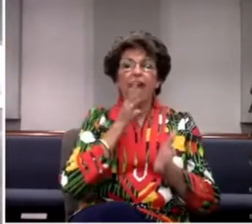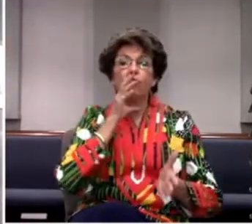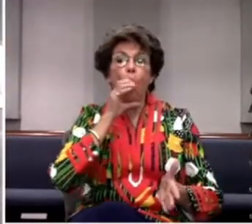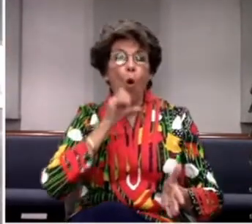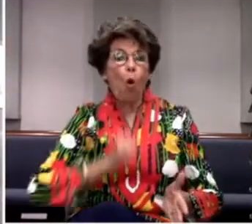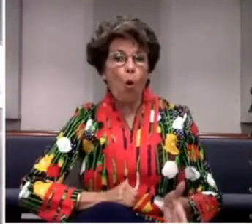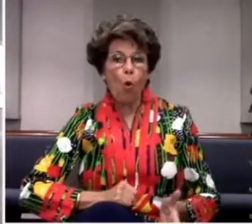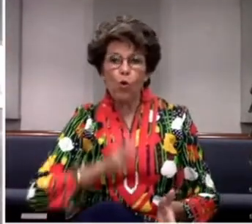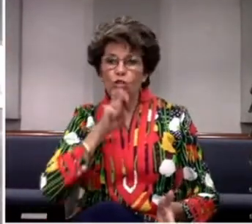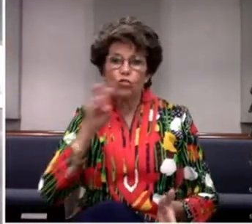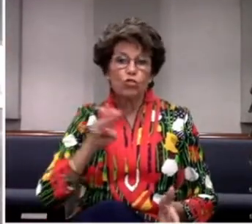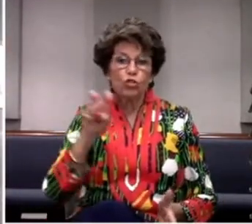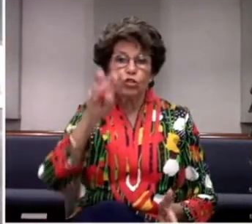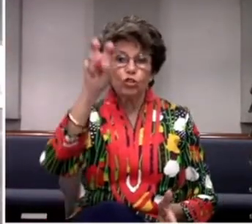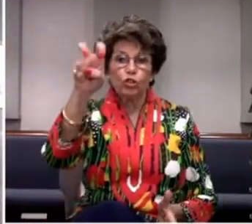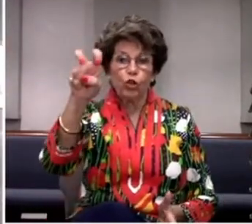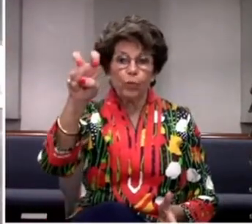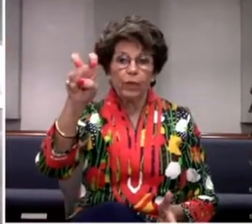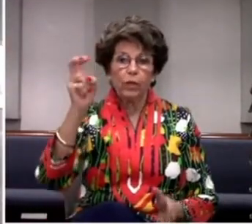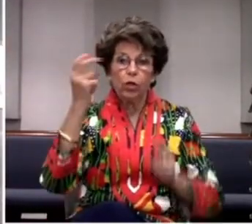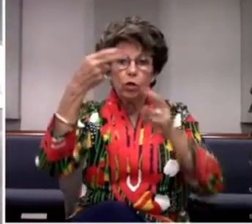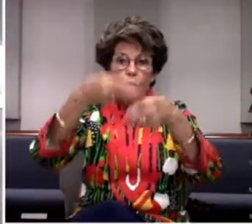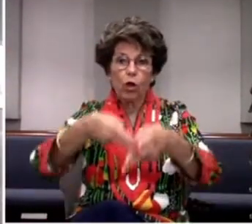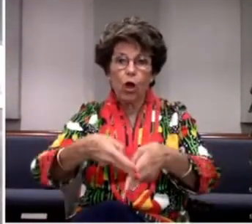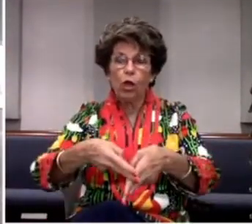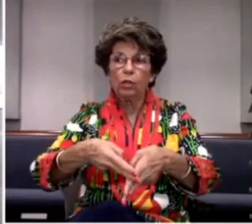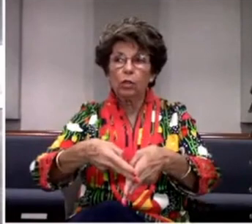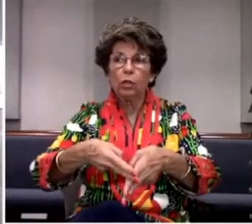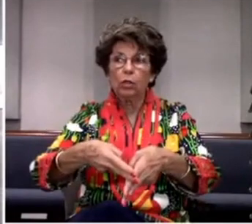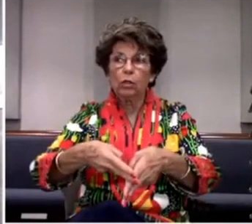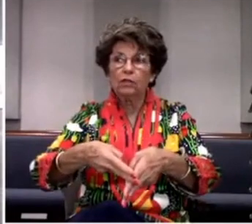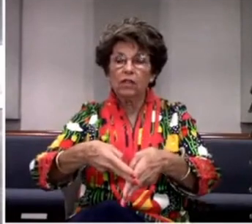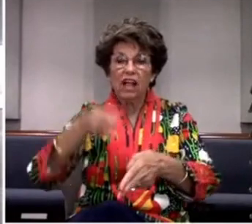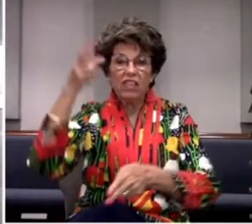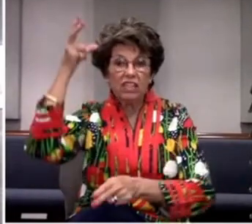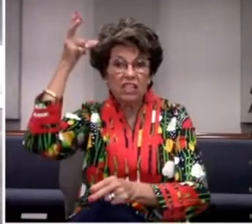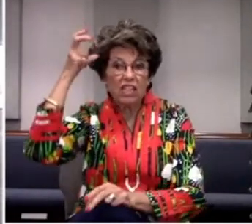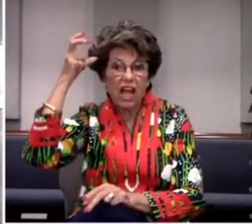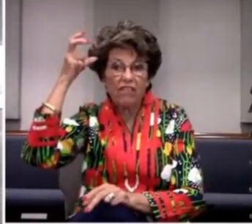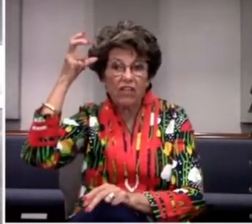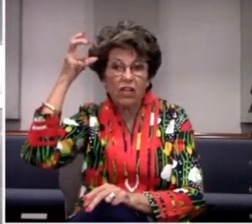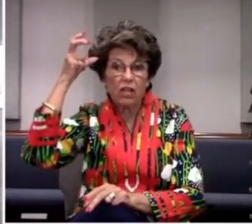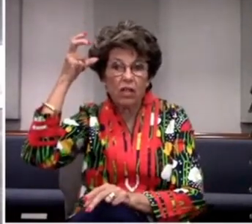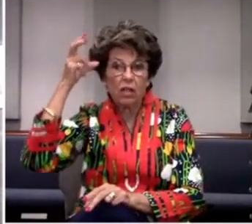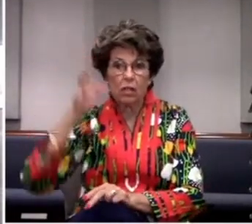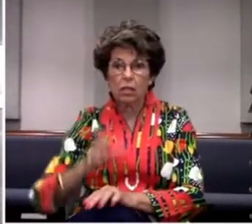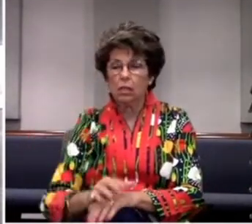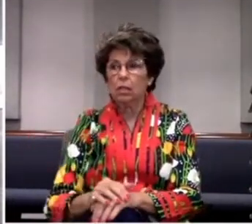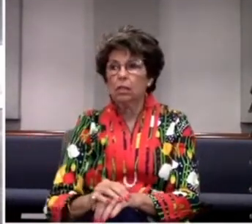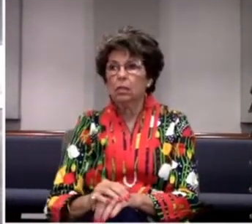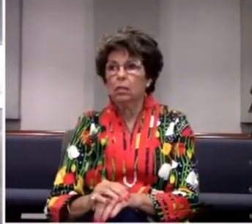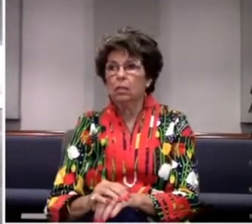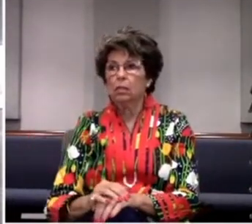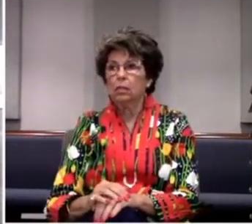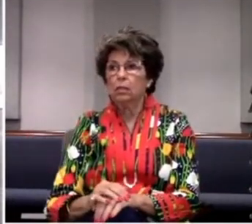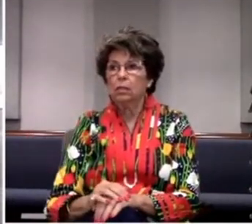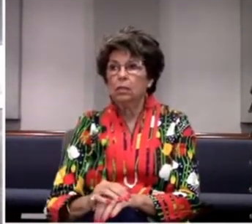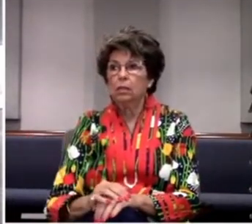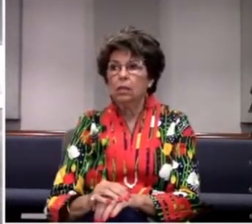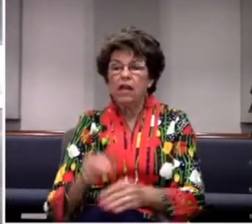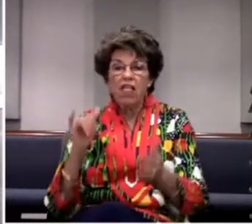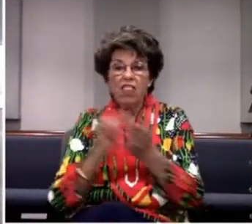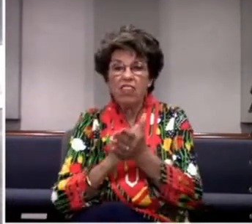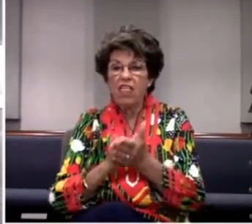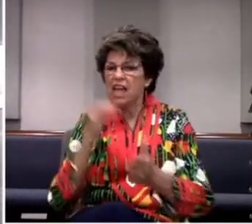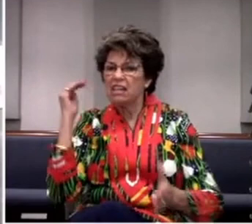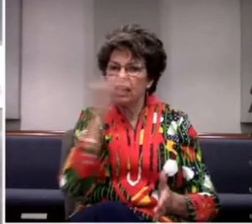serpent called, who class? The devil and Satan, which deceiveth the